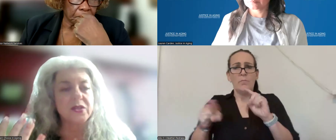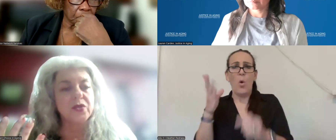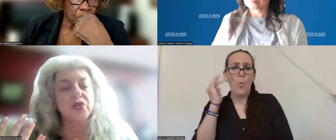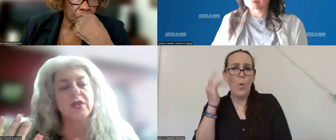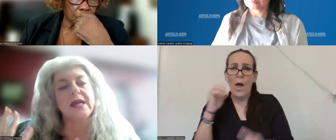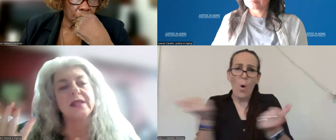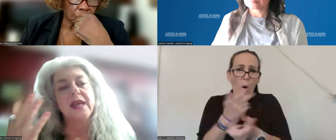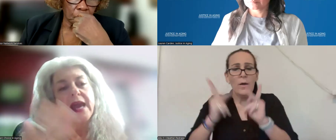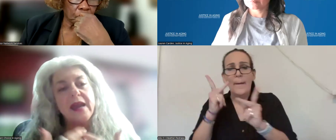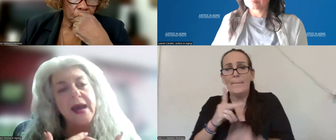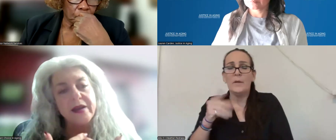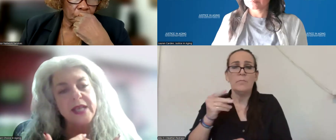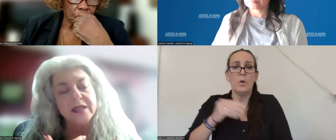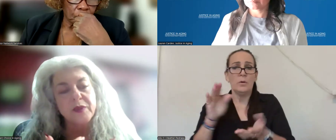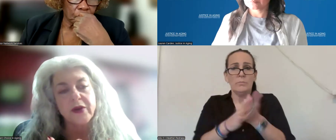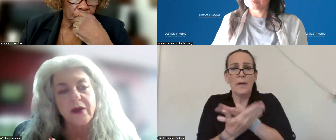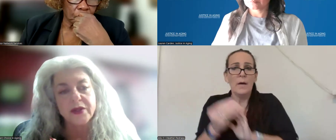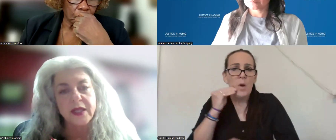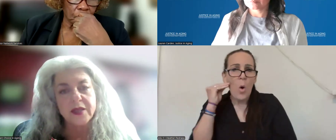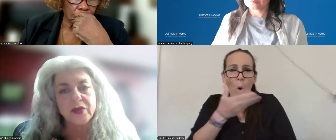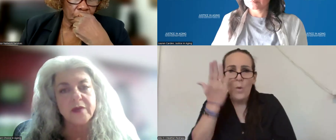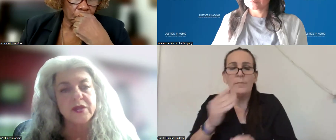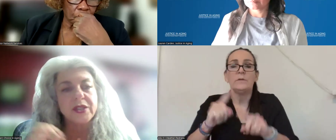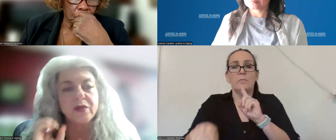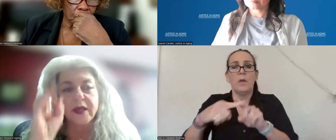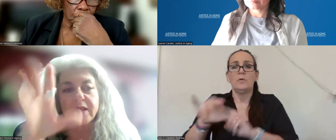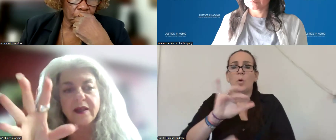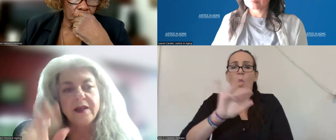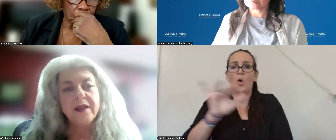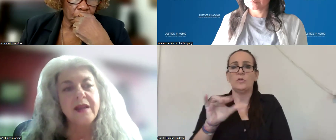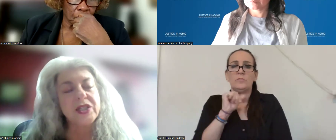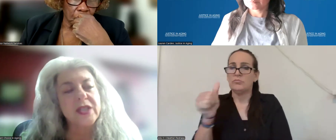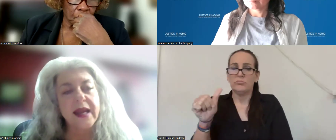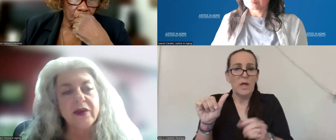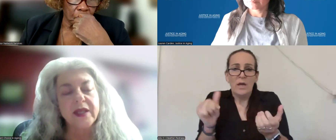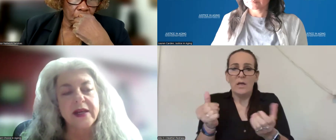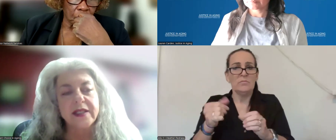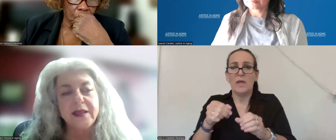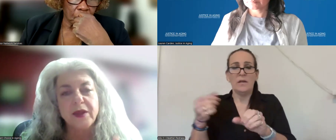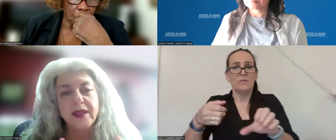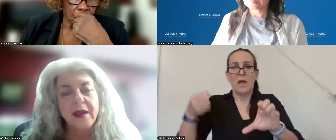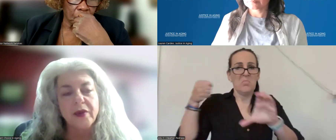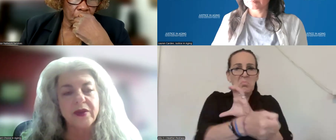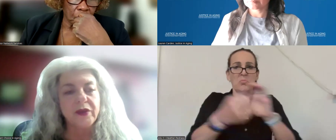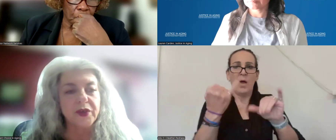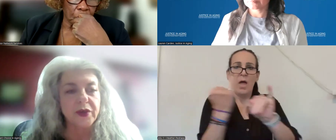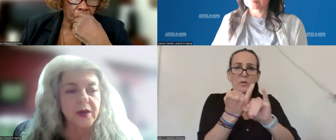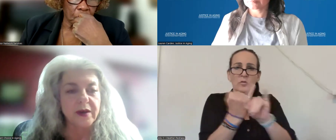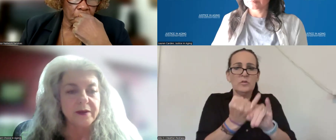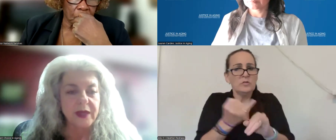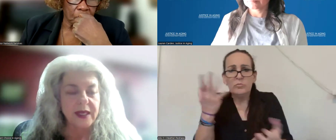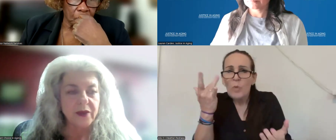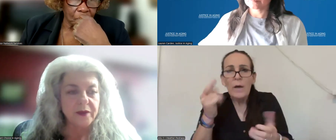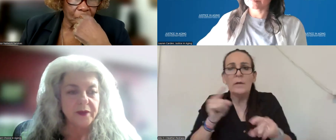being institutionalized at higher taxpayer dollars in the interim? So I just wanted to launch that out there and deeply thank both of you for your